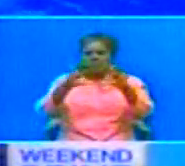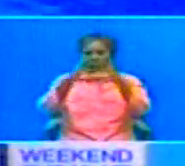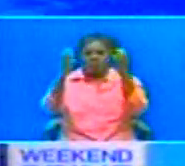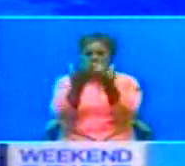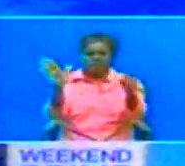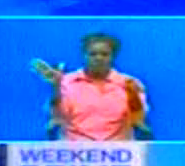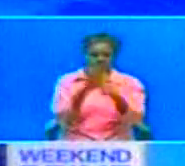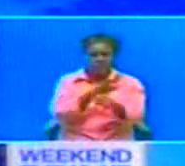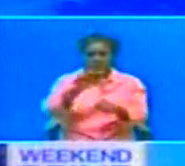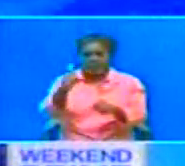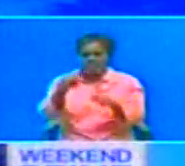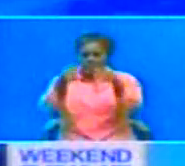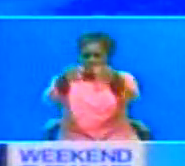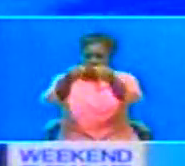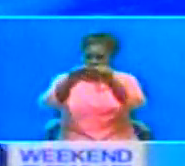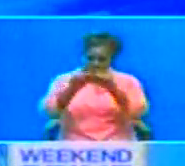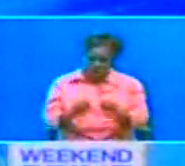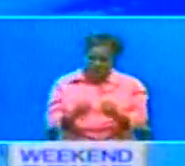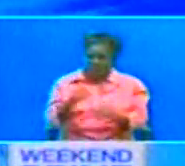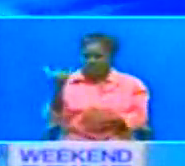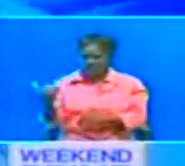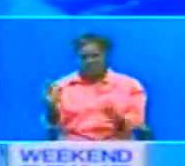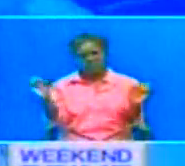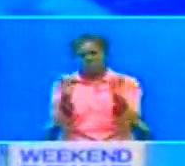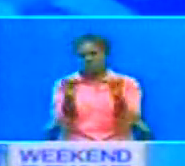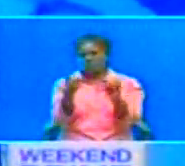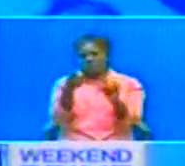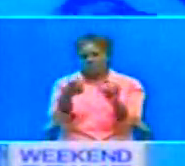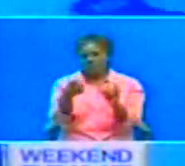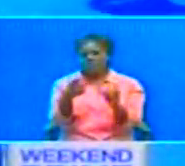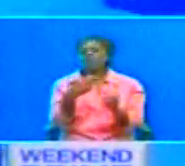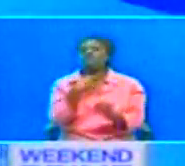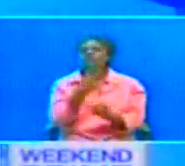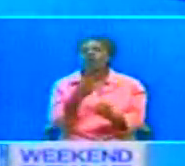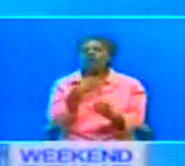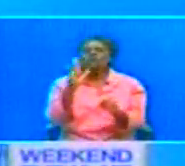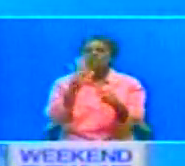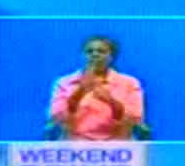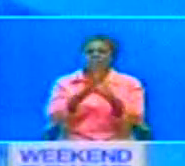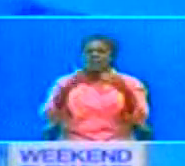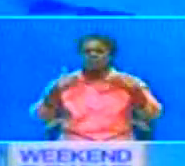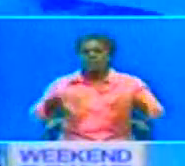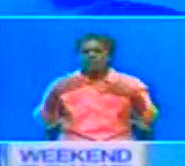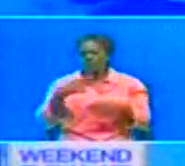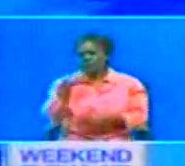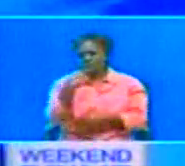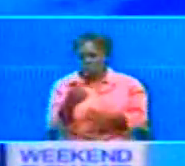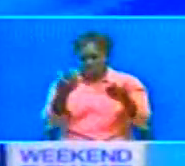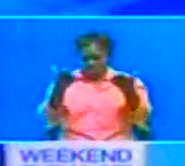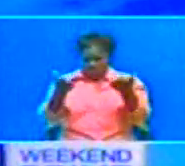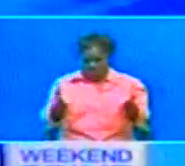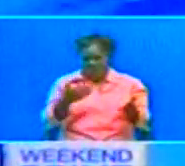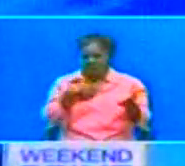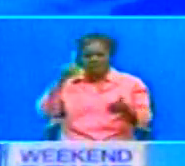or woman should have to bury their own child. And that was a tone that came from quite a number of you at home. Here now are